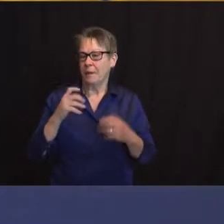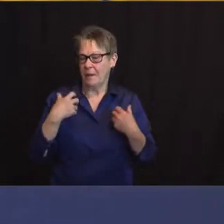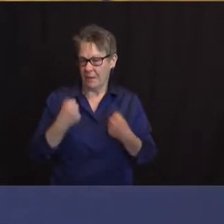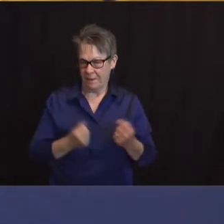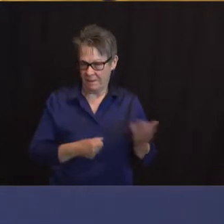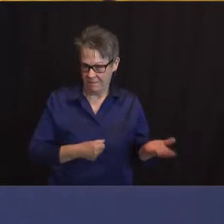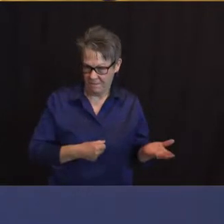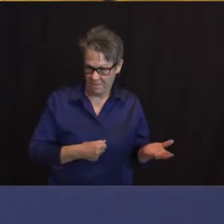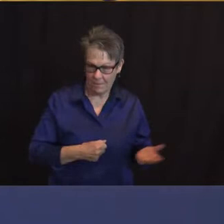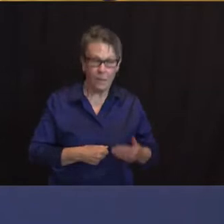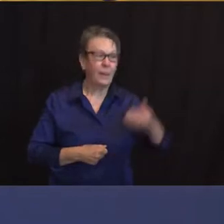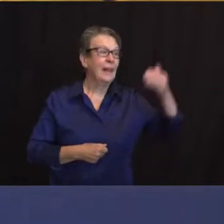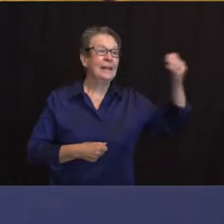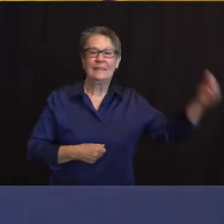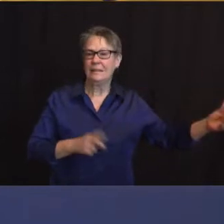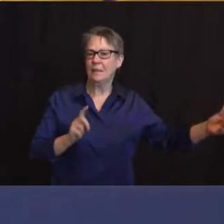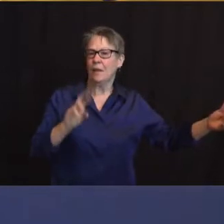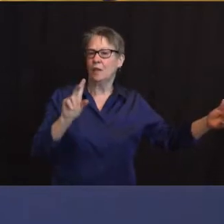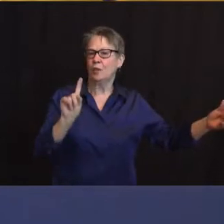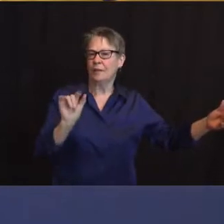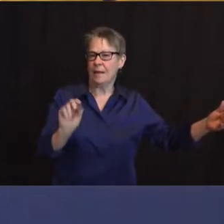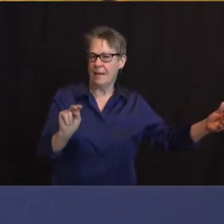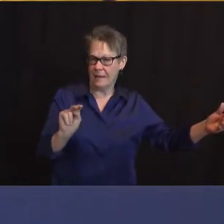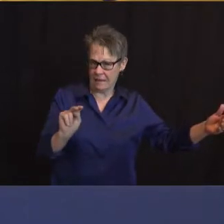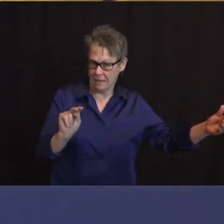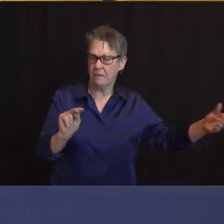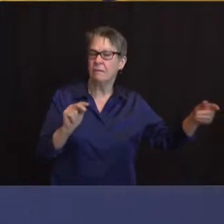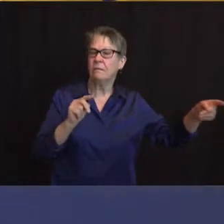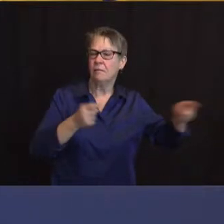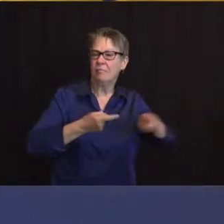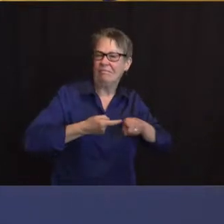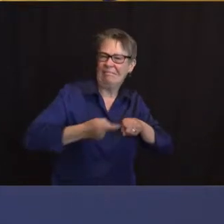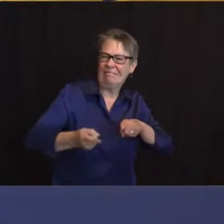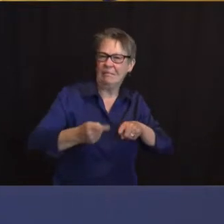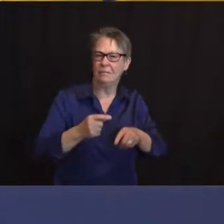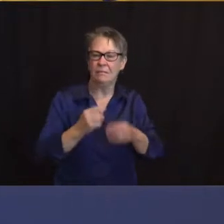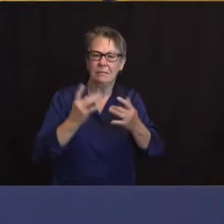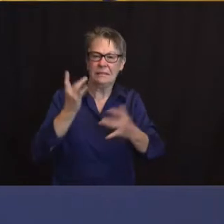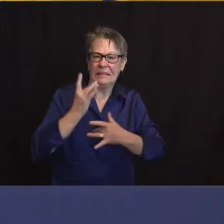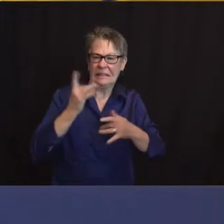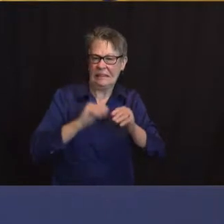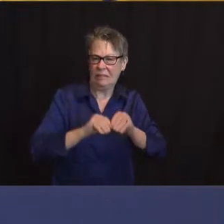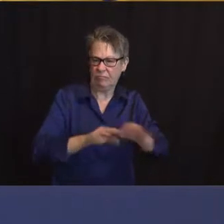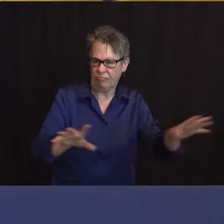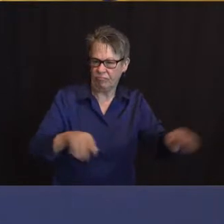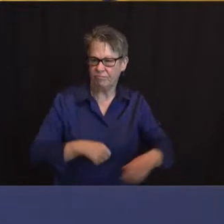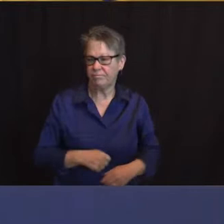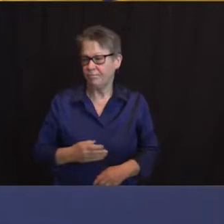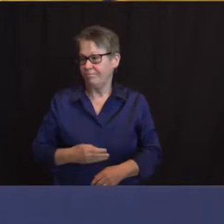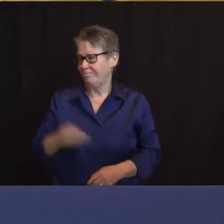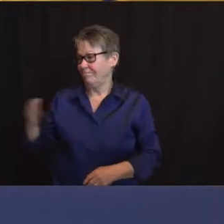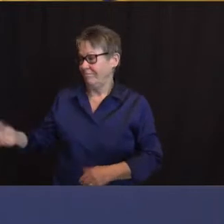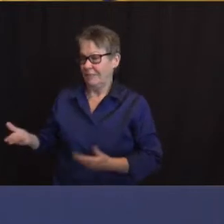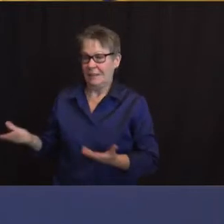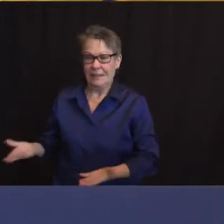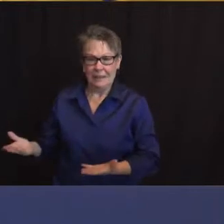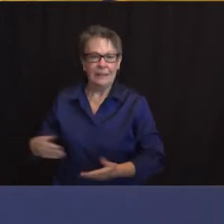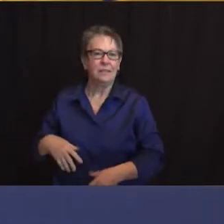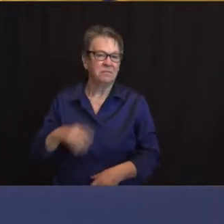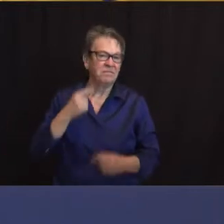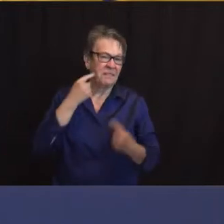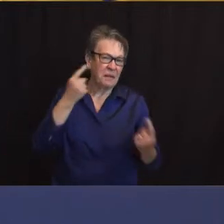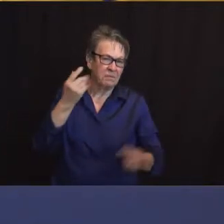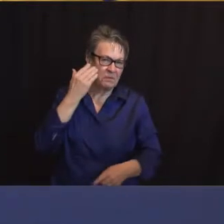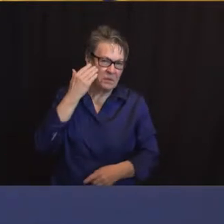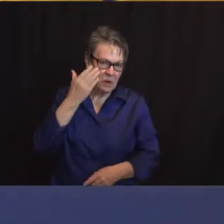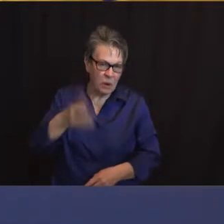state's epidemiologist, Dr. Christina Tan. Great to have you both. To my left, the guy who needs no introduction as well, Superintendent of the State Police, Colonel